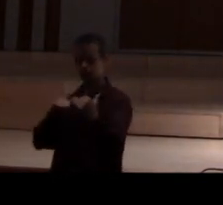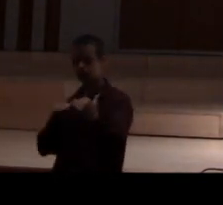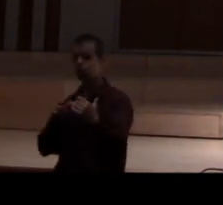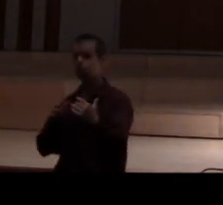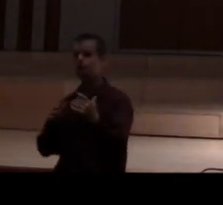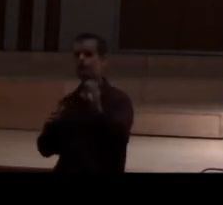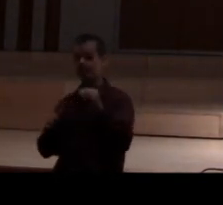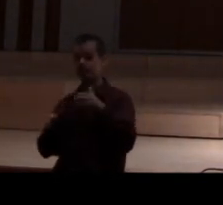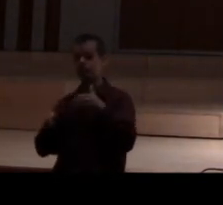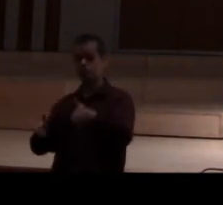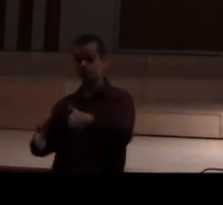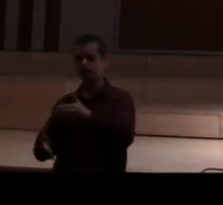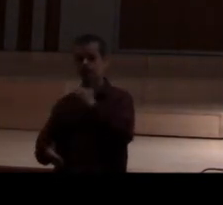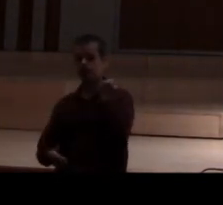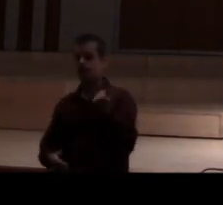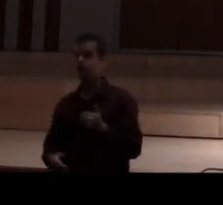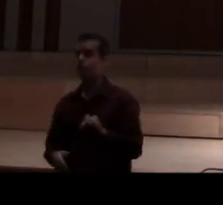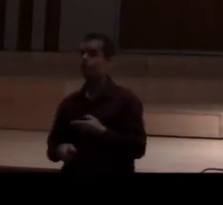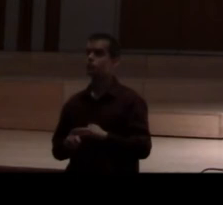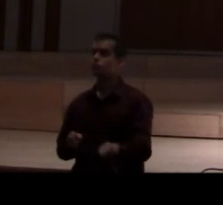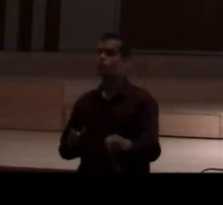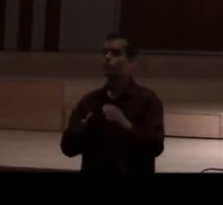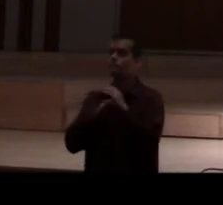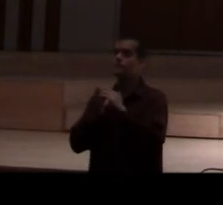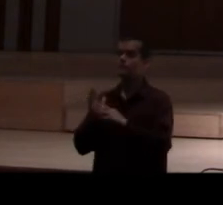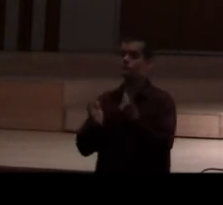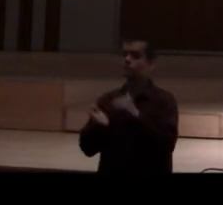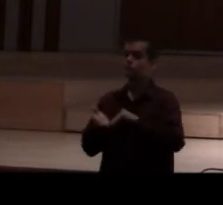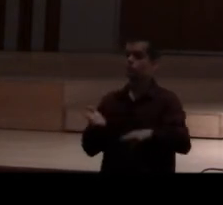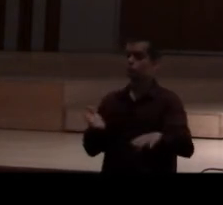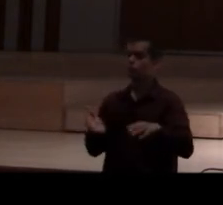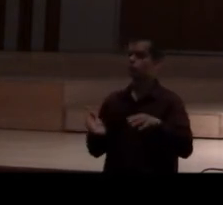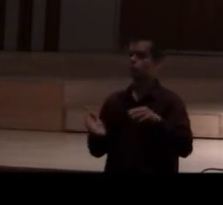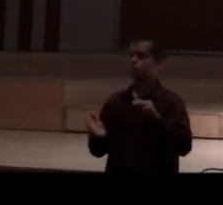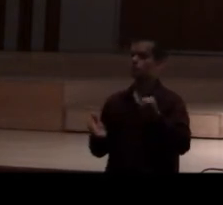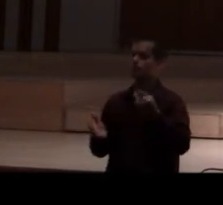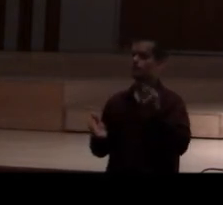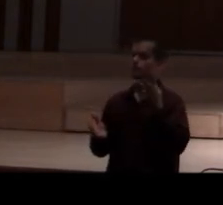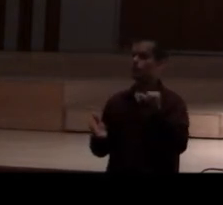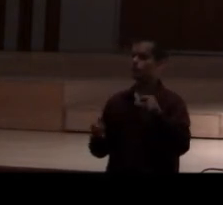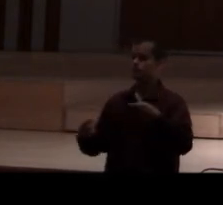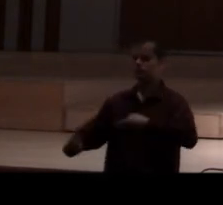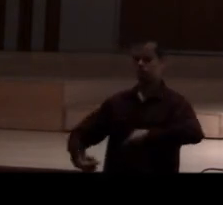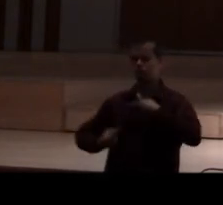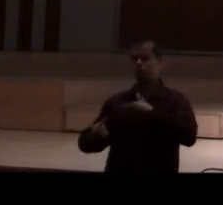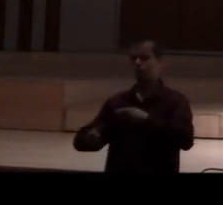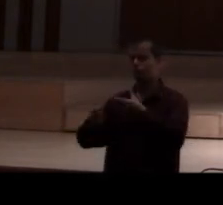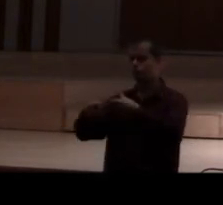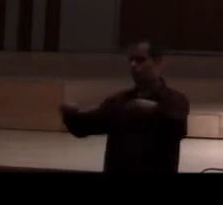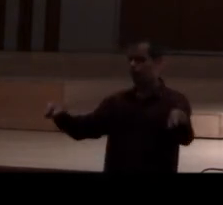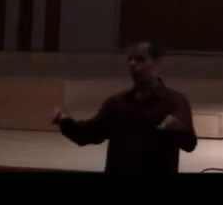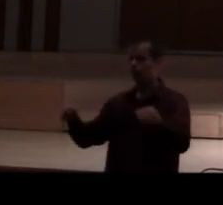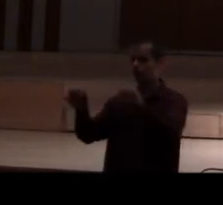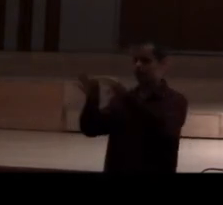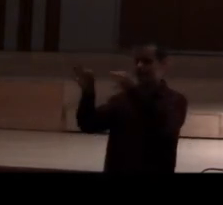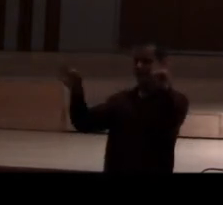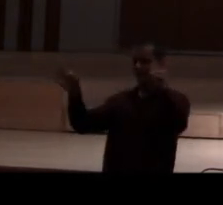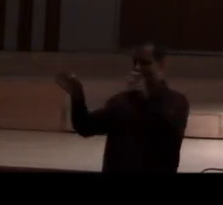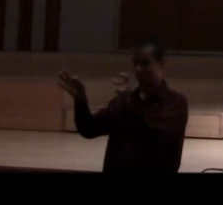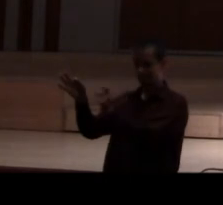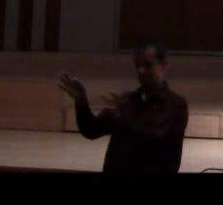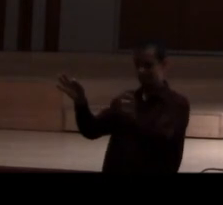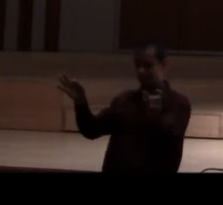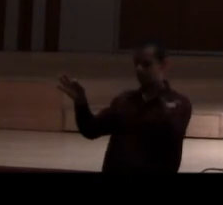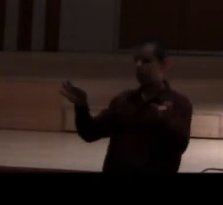in this very short passage, a student in Laura's class named Martha is facing a lot of difficulty with grammar, diagramming sentences and the like. So